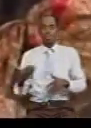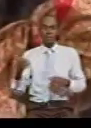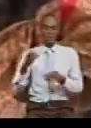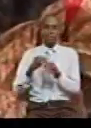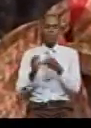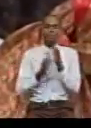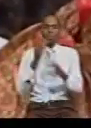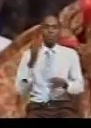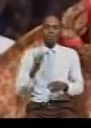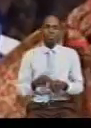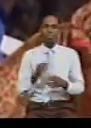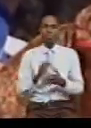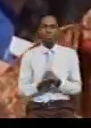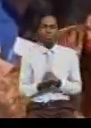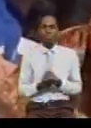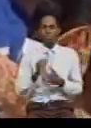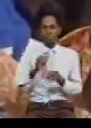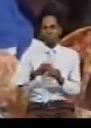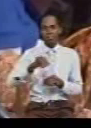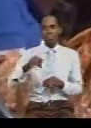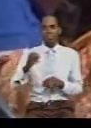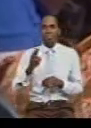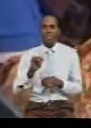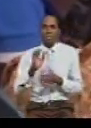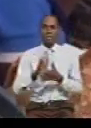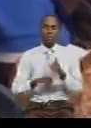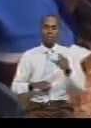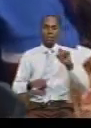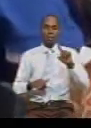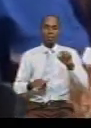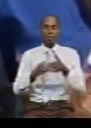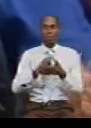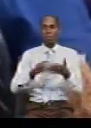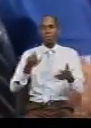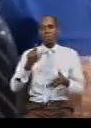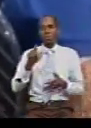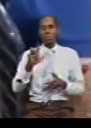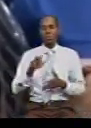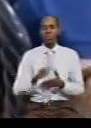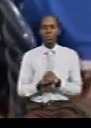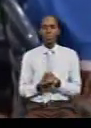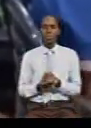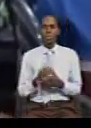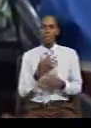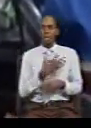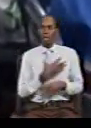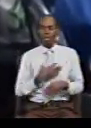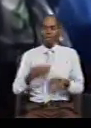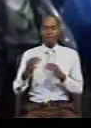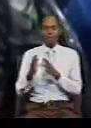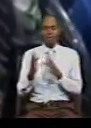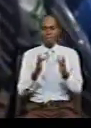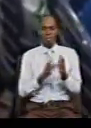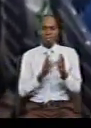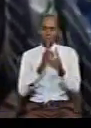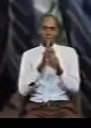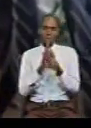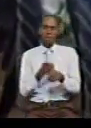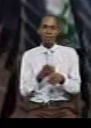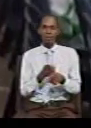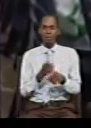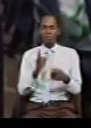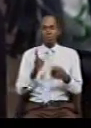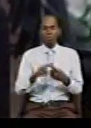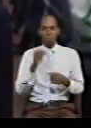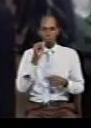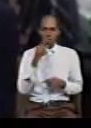Jesus' name. In John chapter 11, verse 25, and Jesus said unto